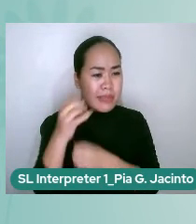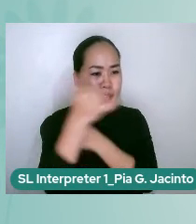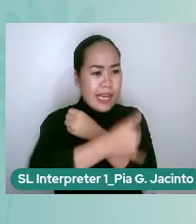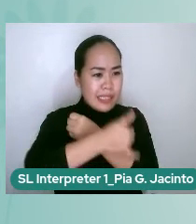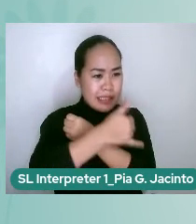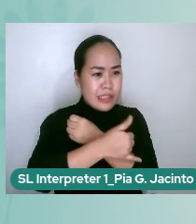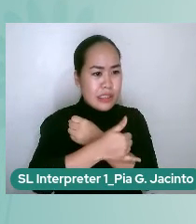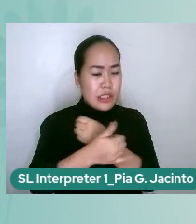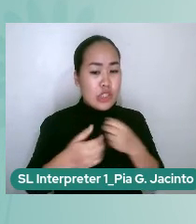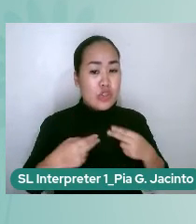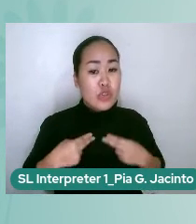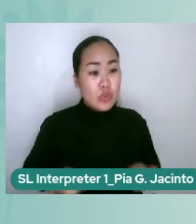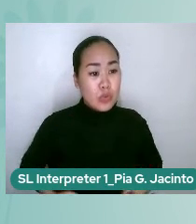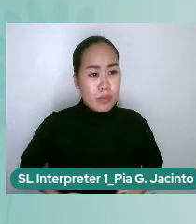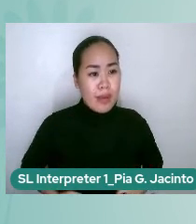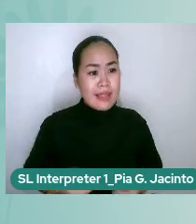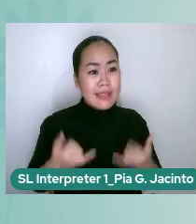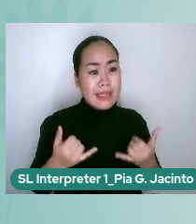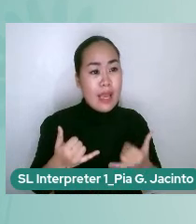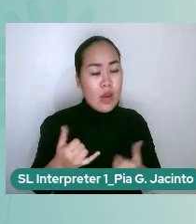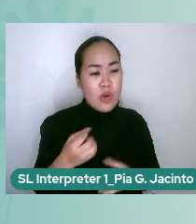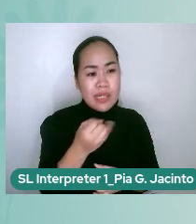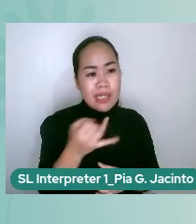are ranked 57.